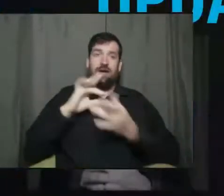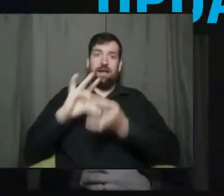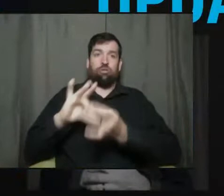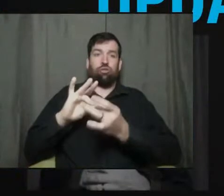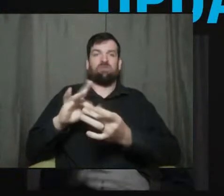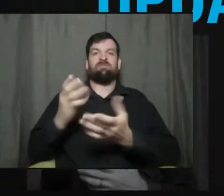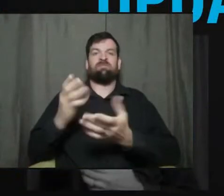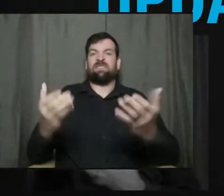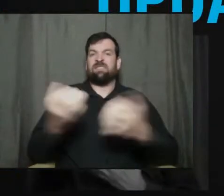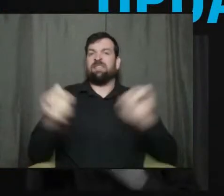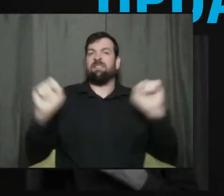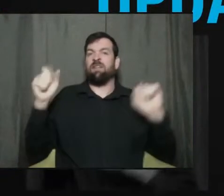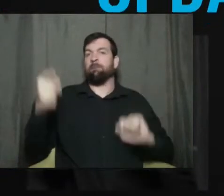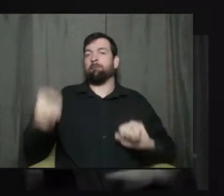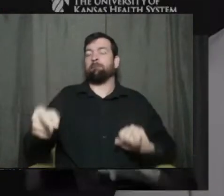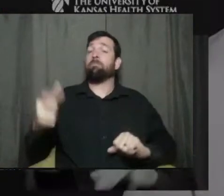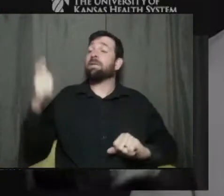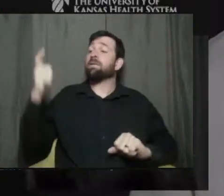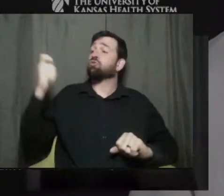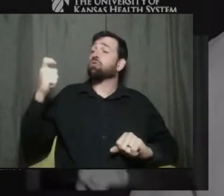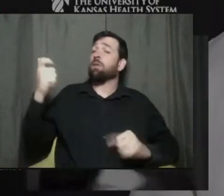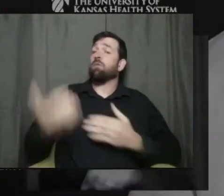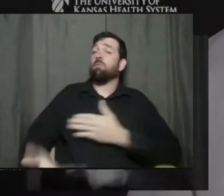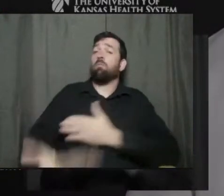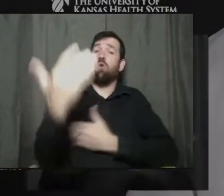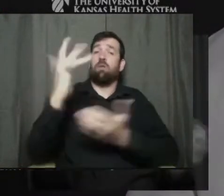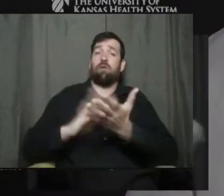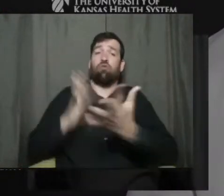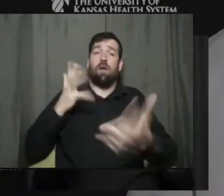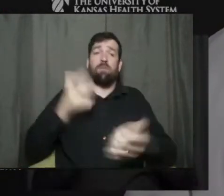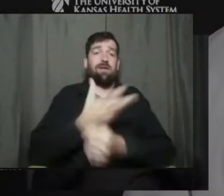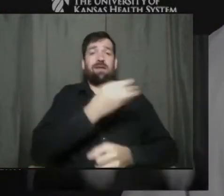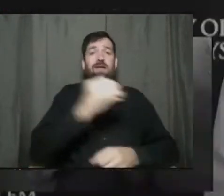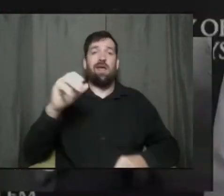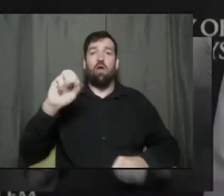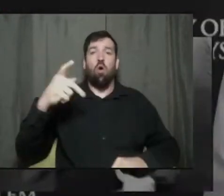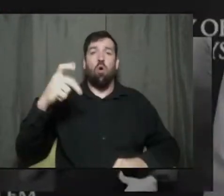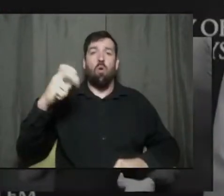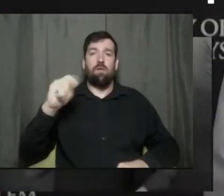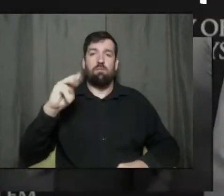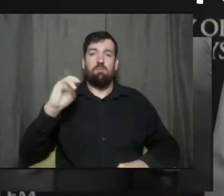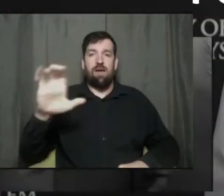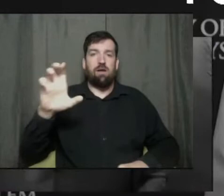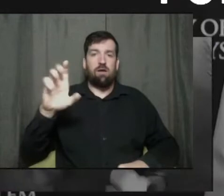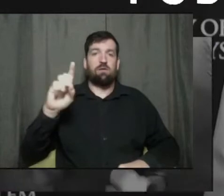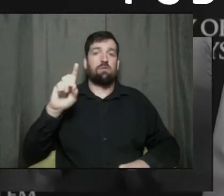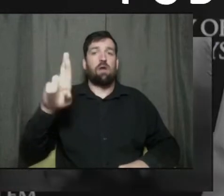Thursday Subscribe at 10. to our Morning Medical Update and Open Mics with Dr. Stites podcasts.